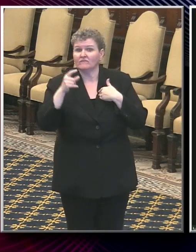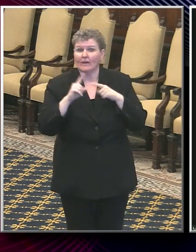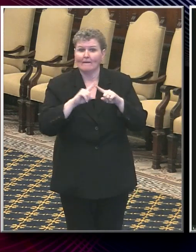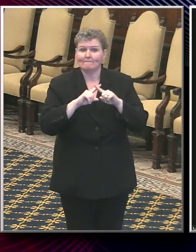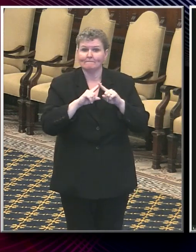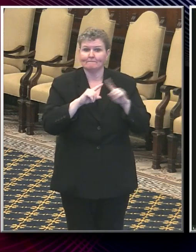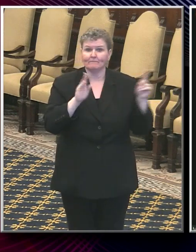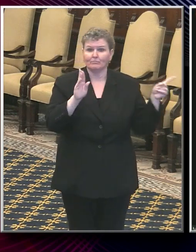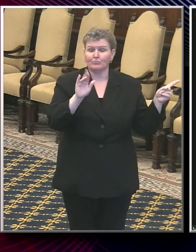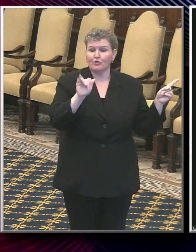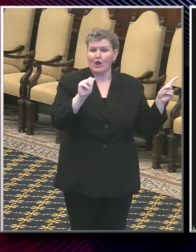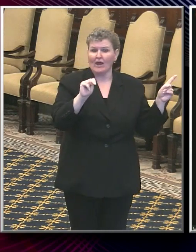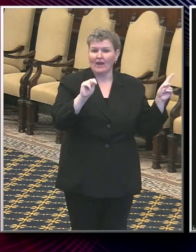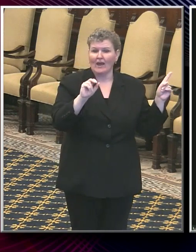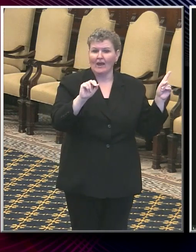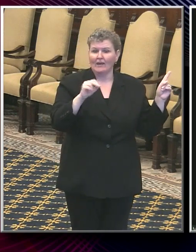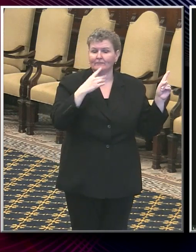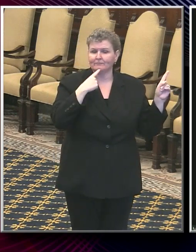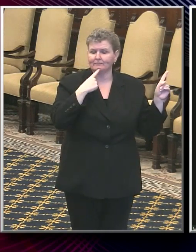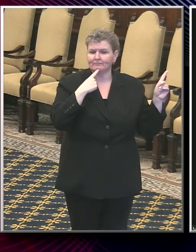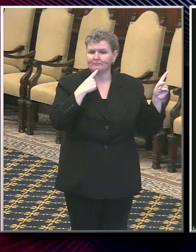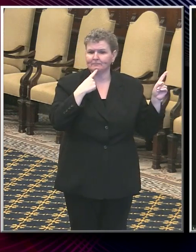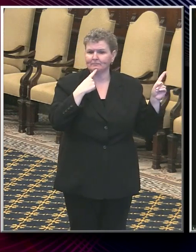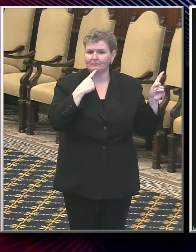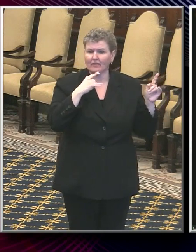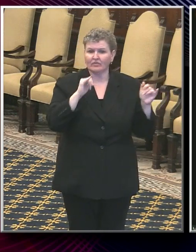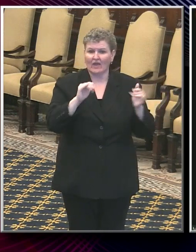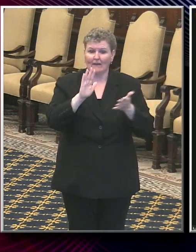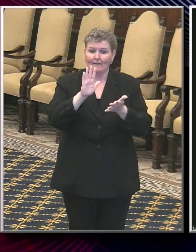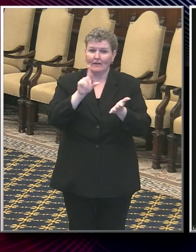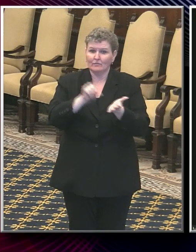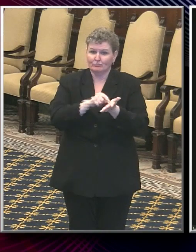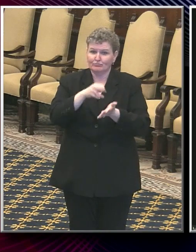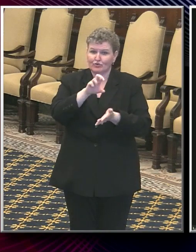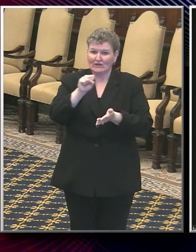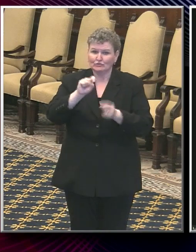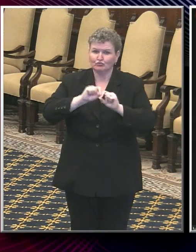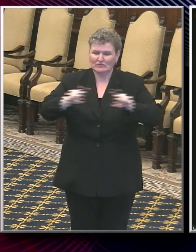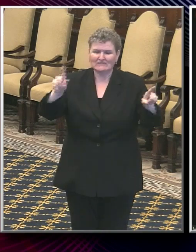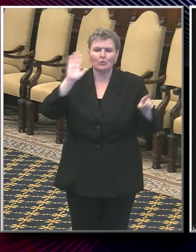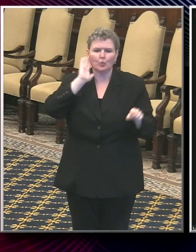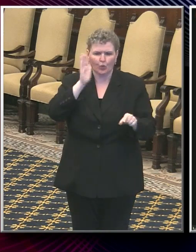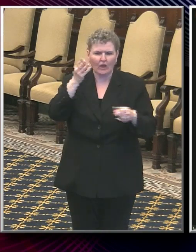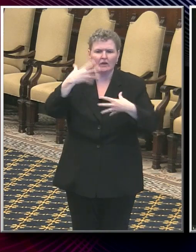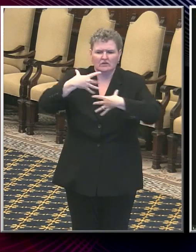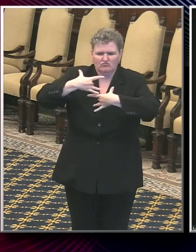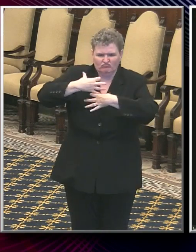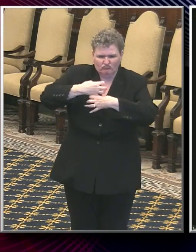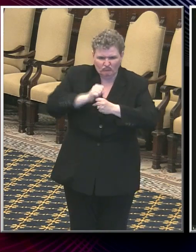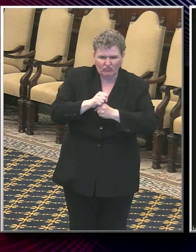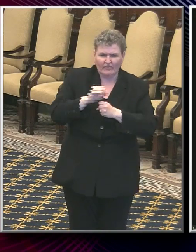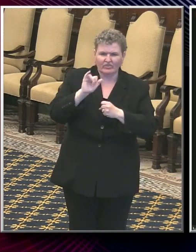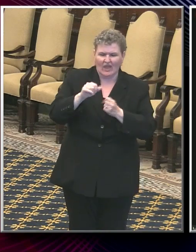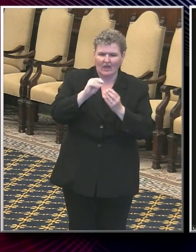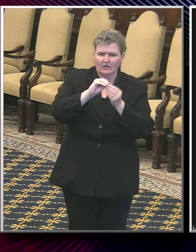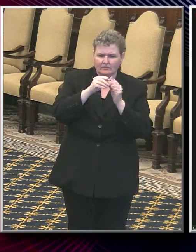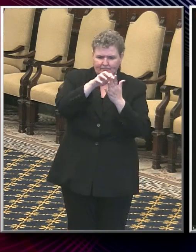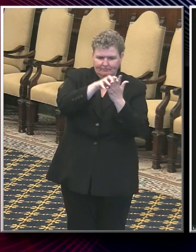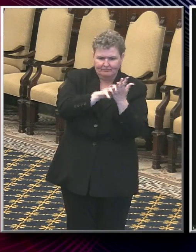some details, but we also, have a summary document, and we could also get you the raw data.